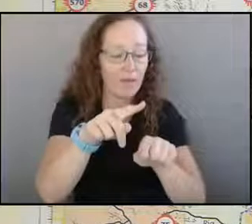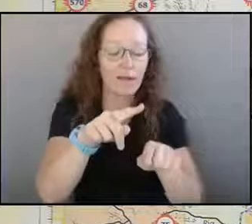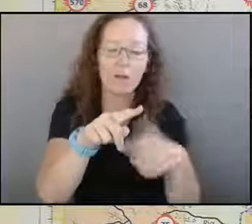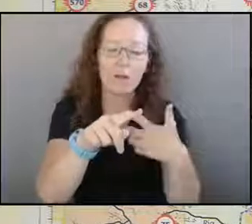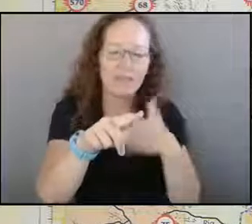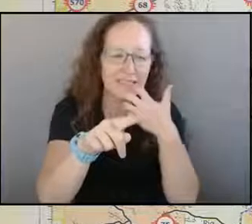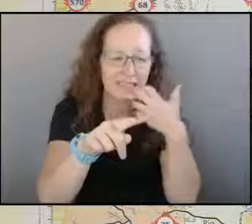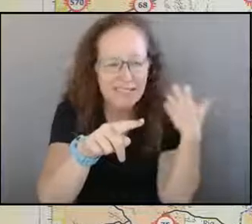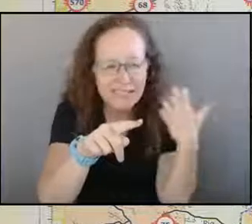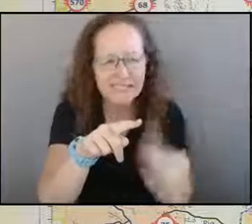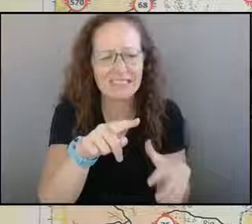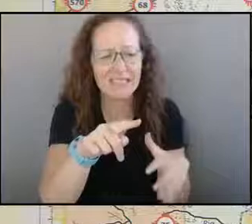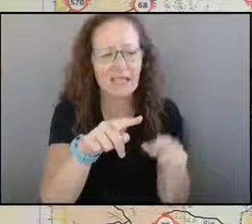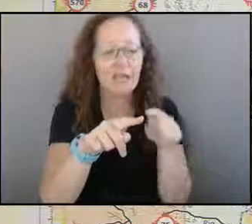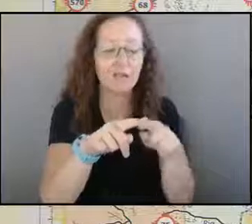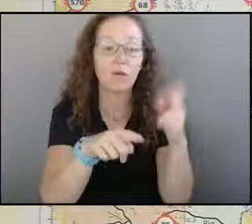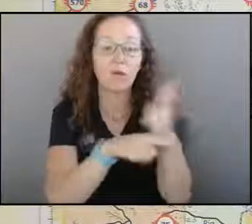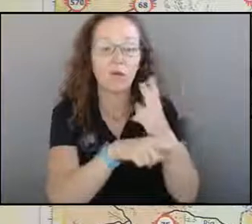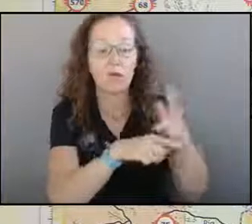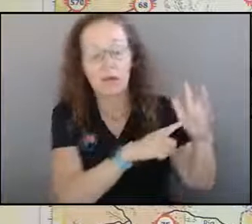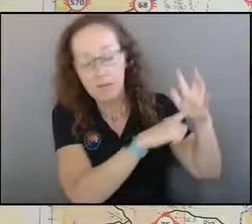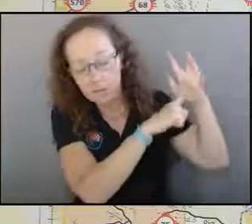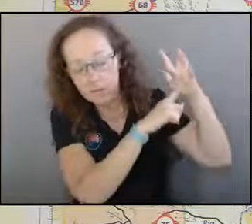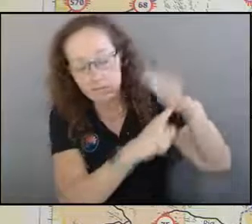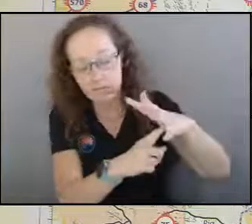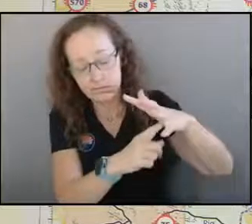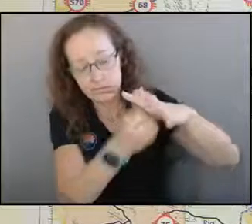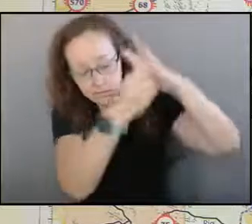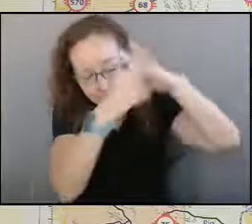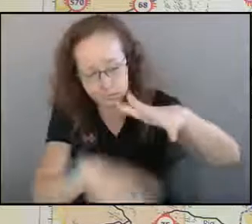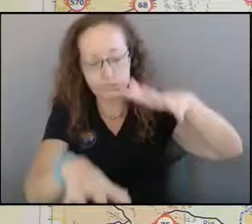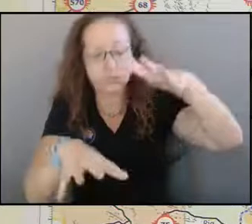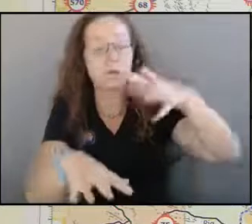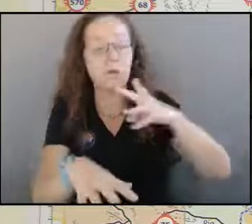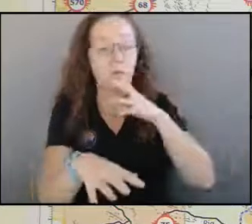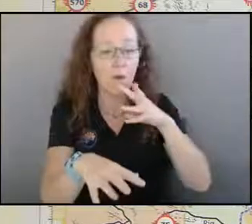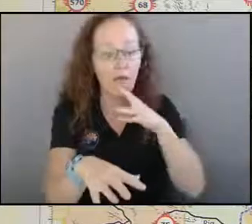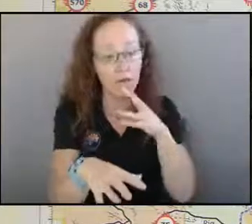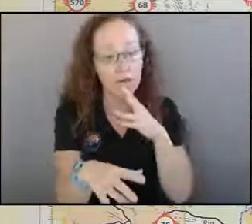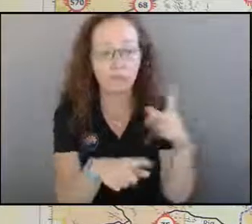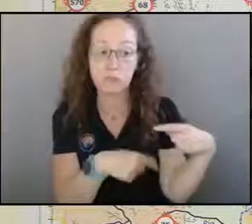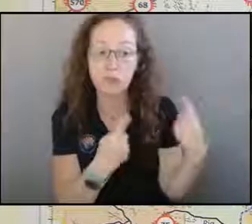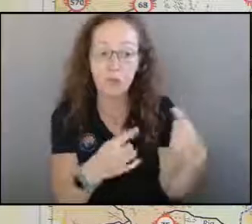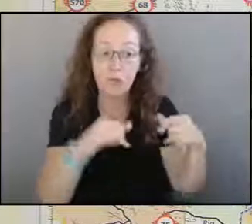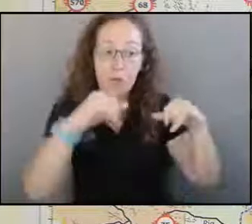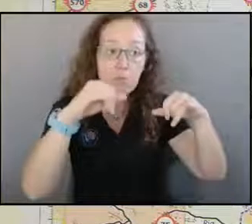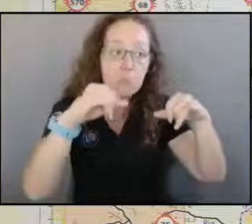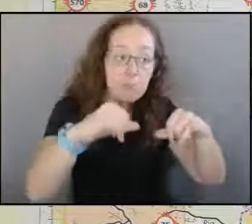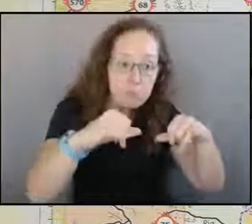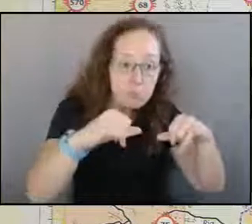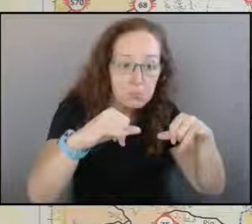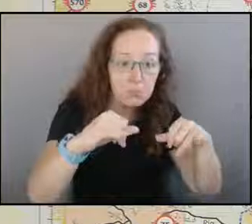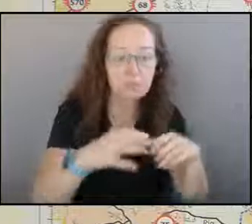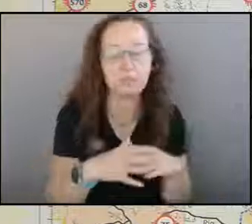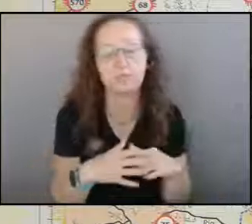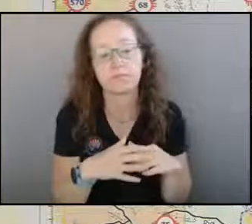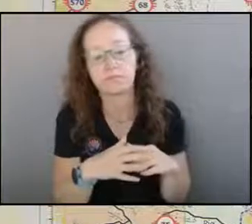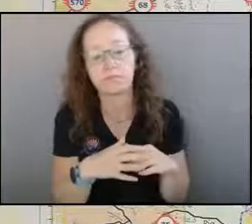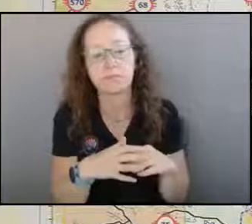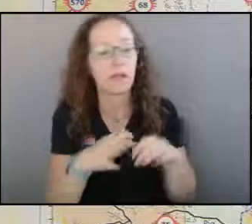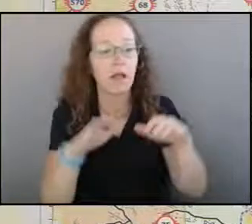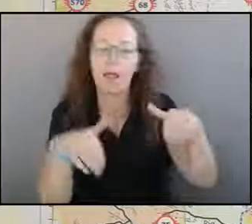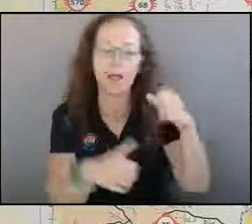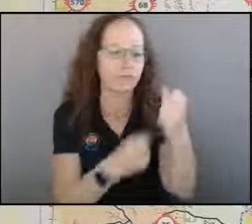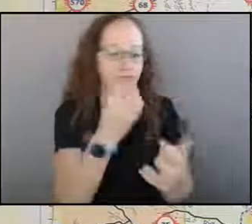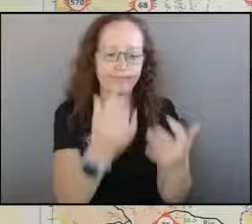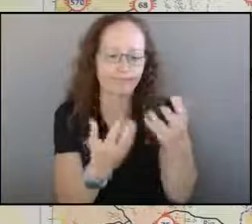to assist, they're able to put water on that, and so far it hasn't moved. None of that's out, but it has not moved.